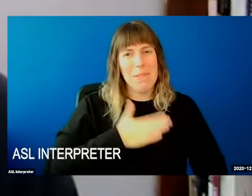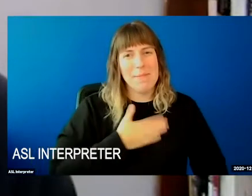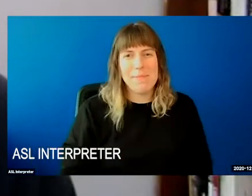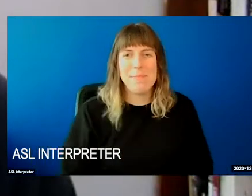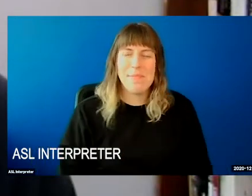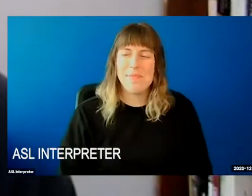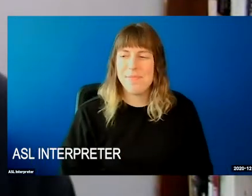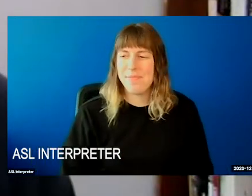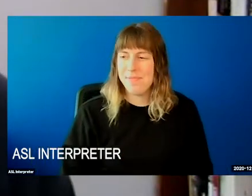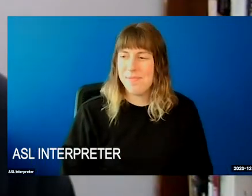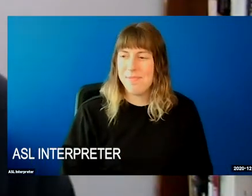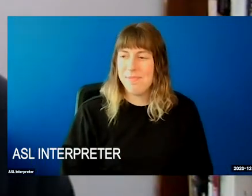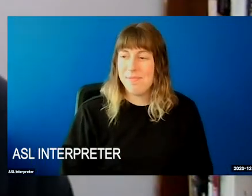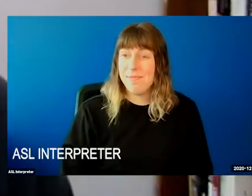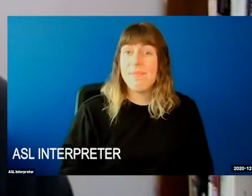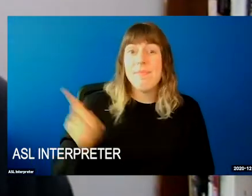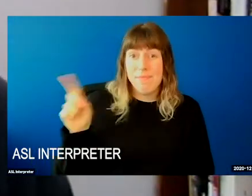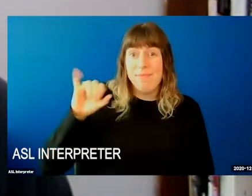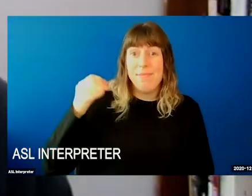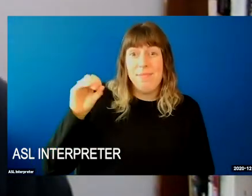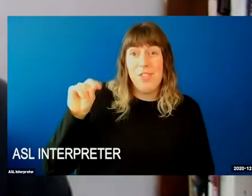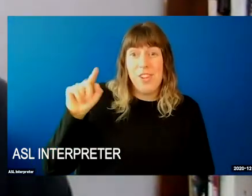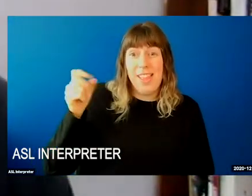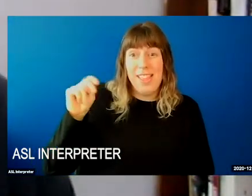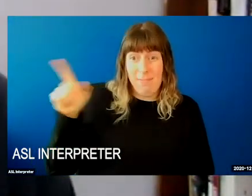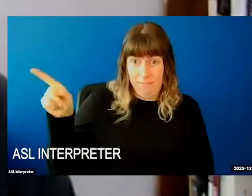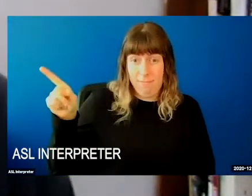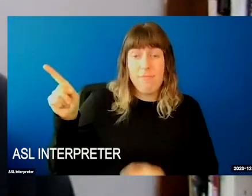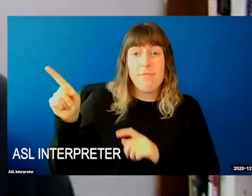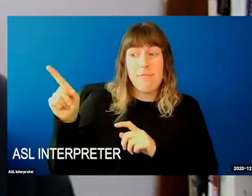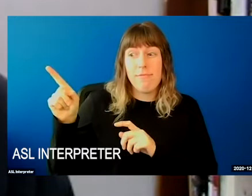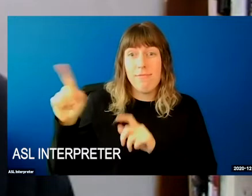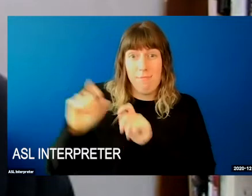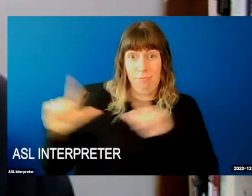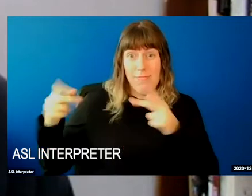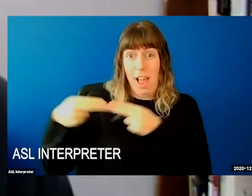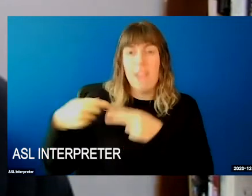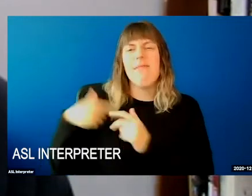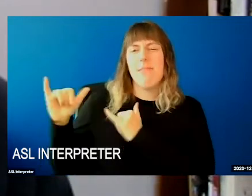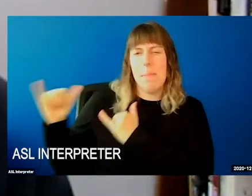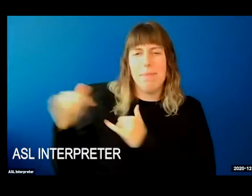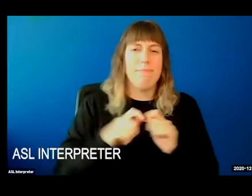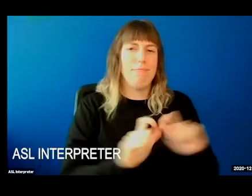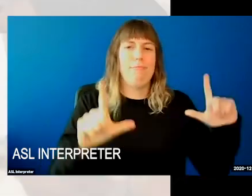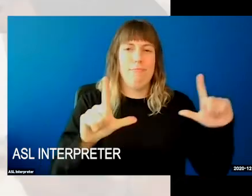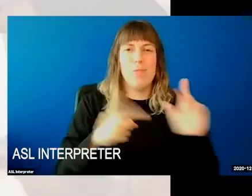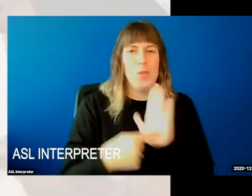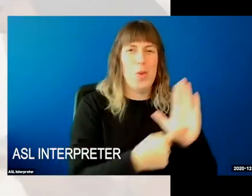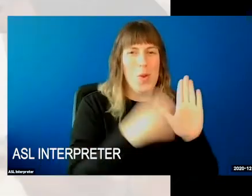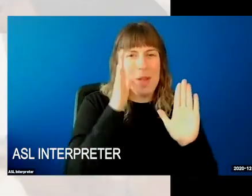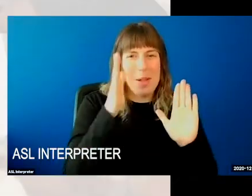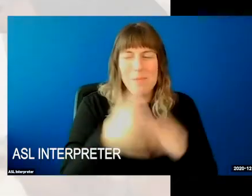So I'm going to follow what Jonathan did and also show you some slides.